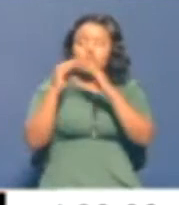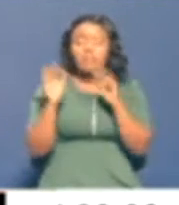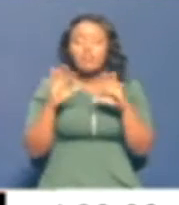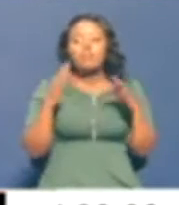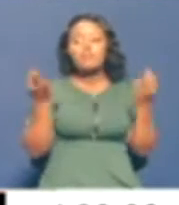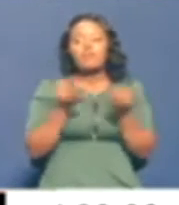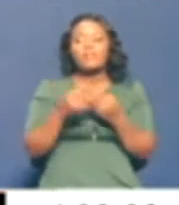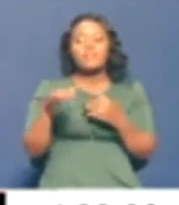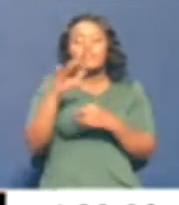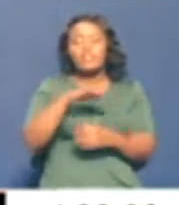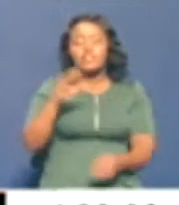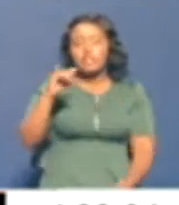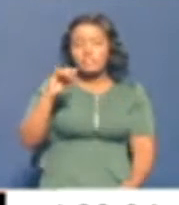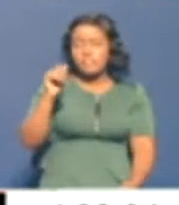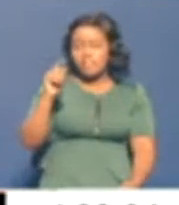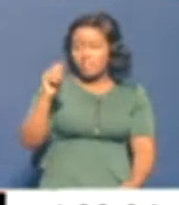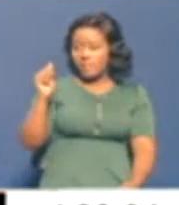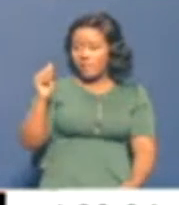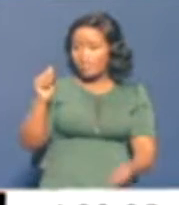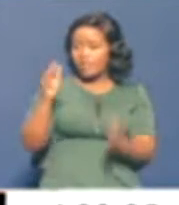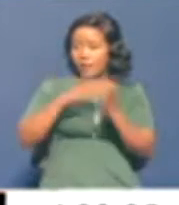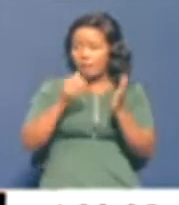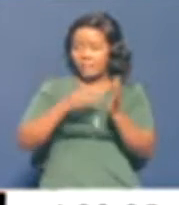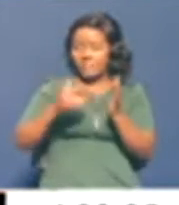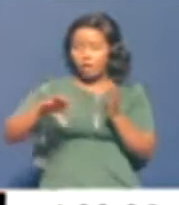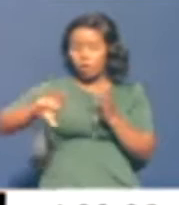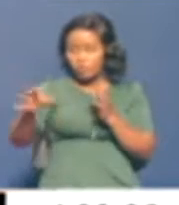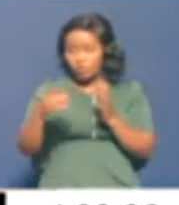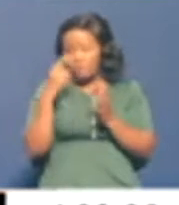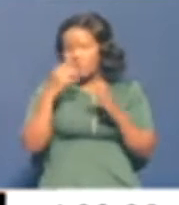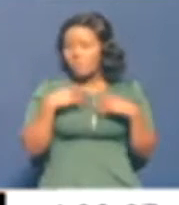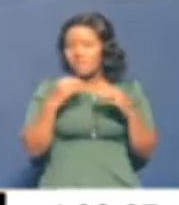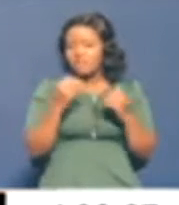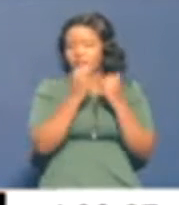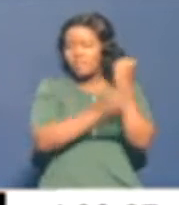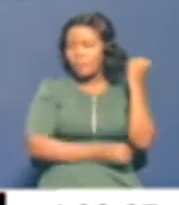and Mwala in Machakos who have been living in mud structures. Let's take a look.